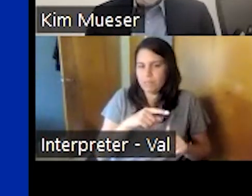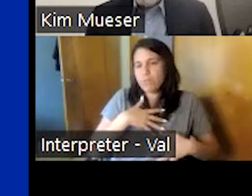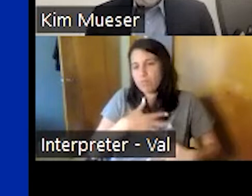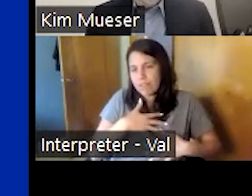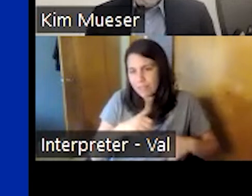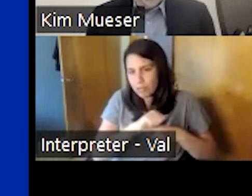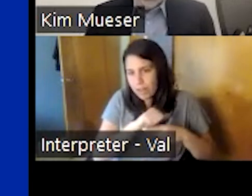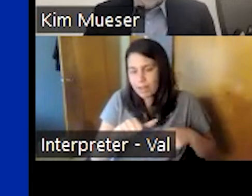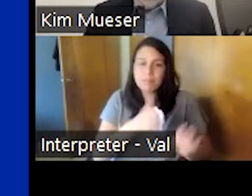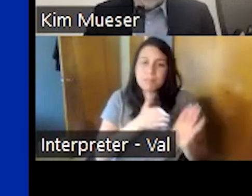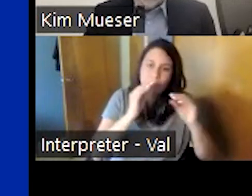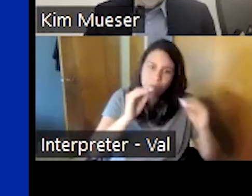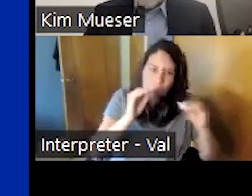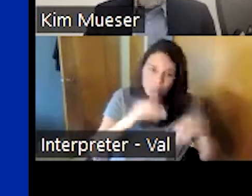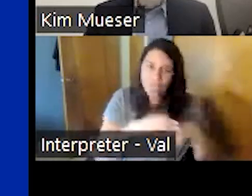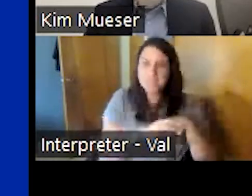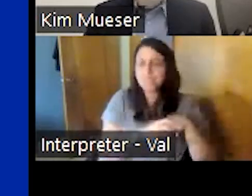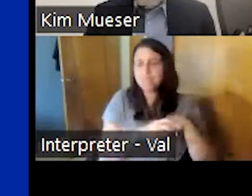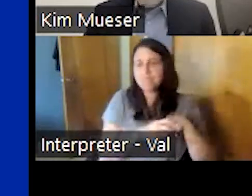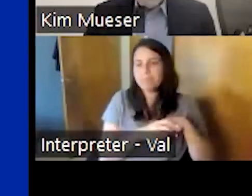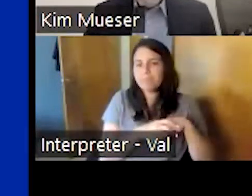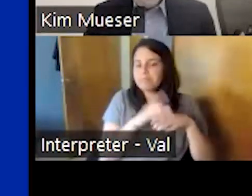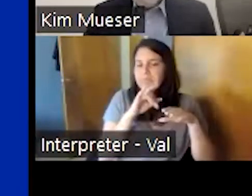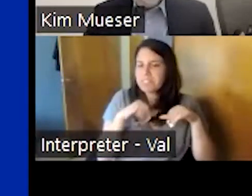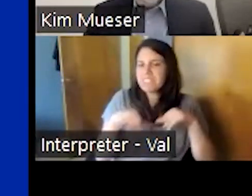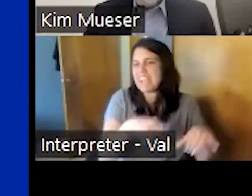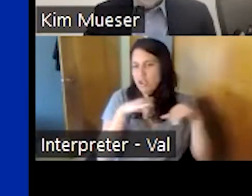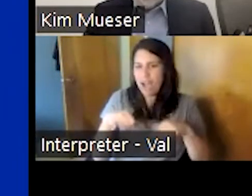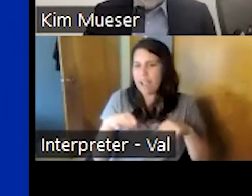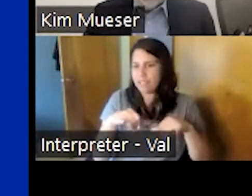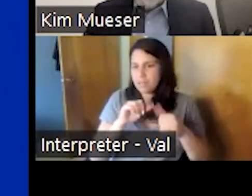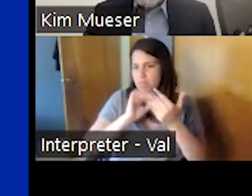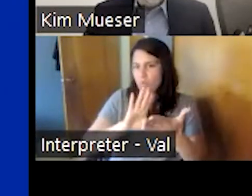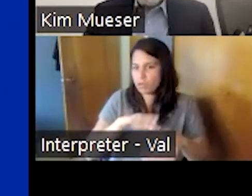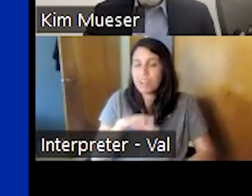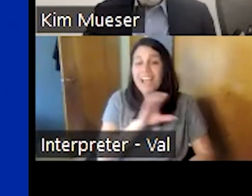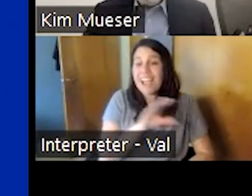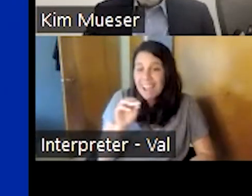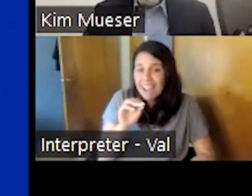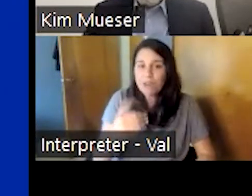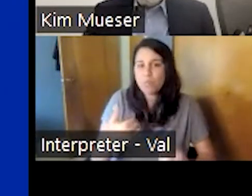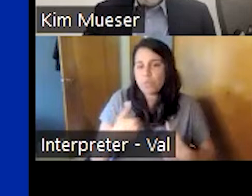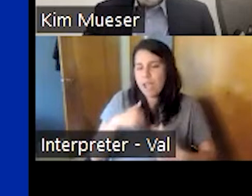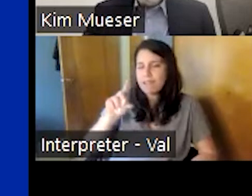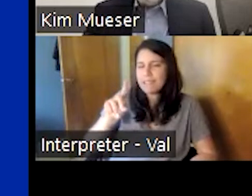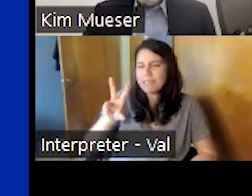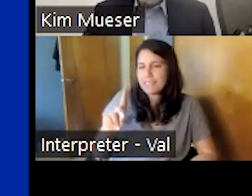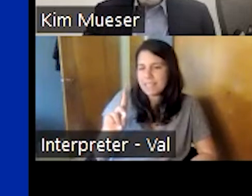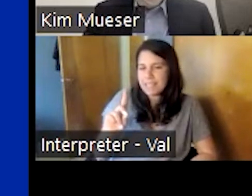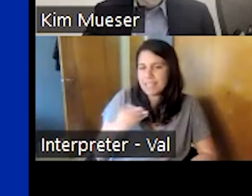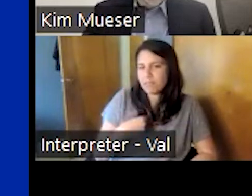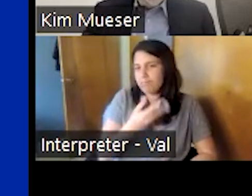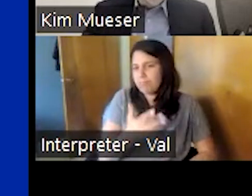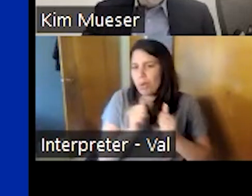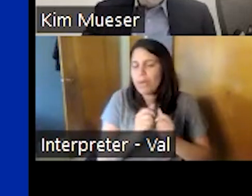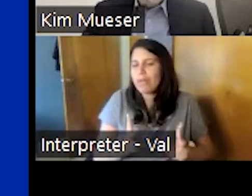retraining and psychoeducation about PTSD. It was all standardized. We also had an accompanying DVD that had excerpts of a